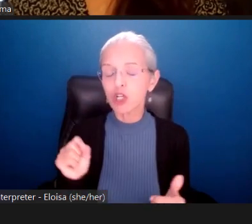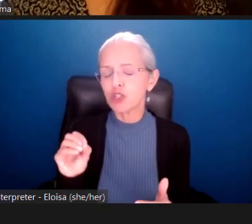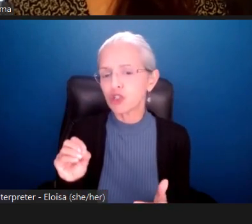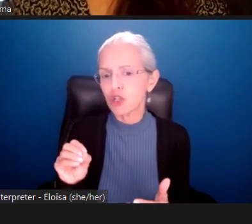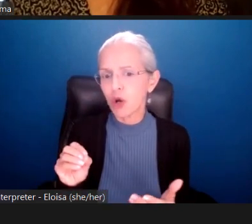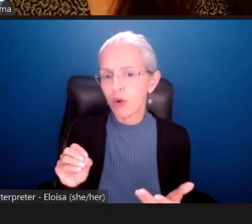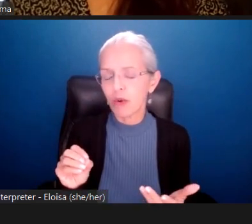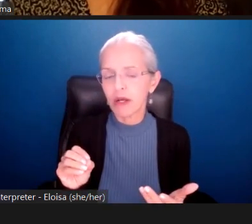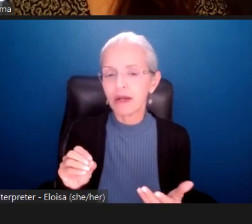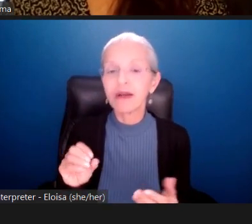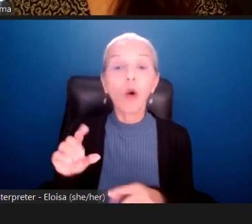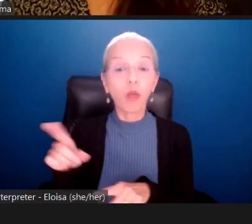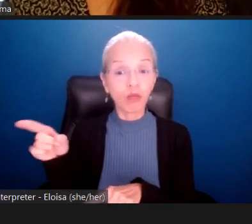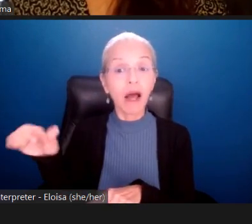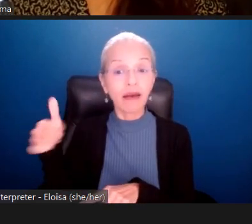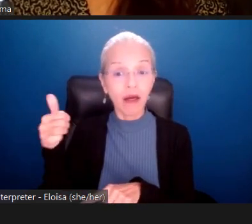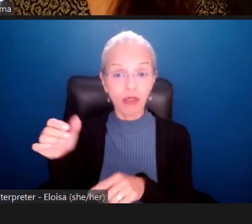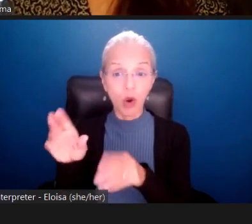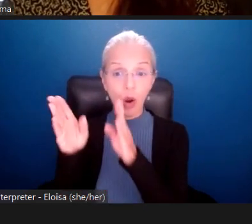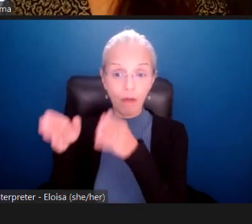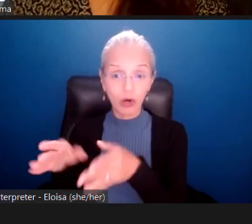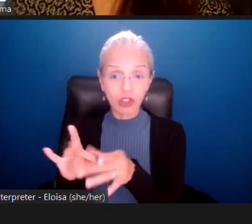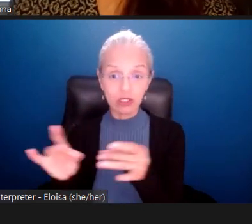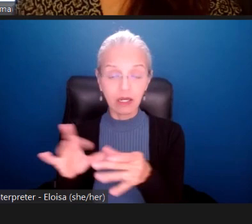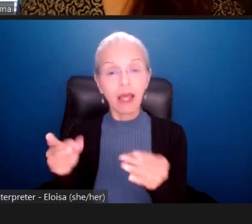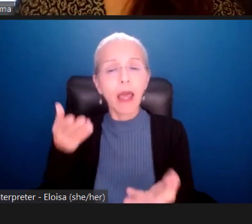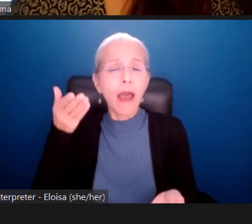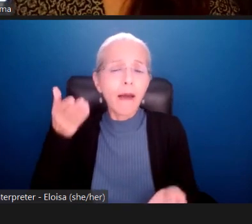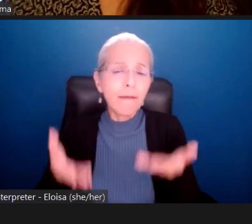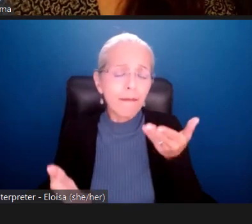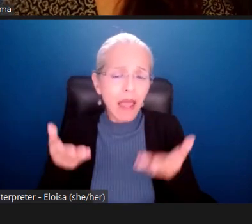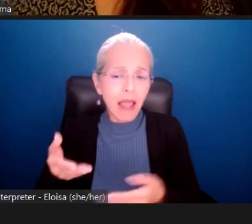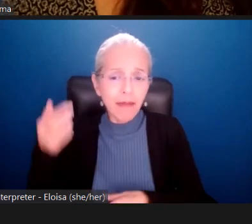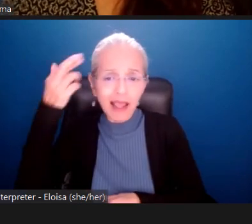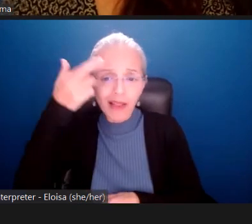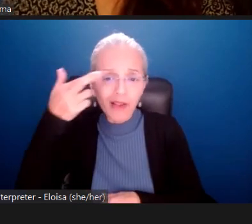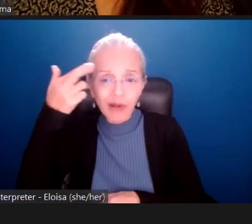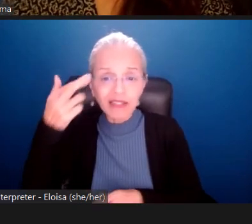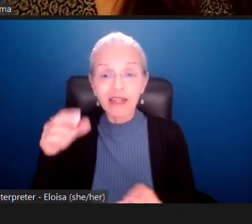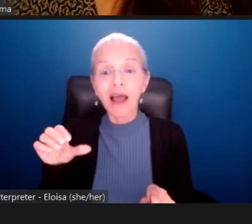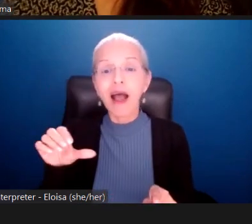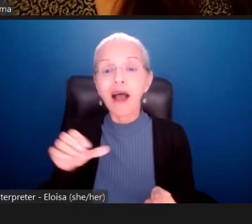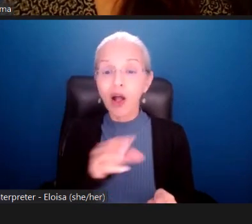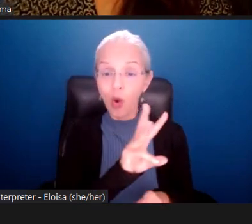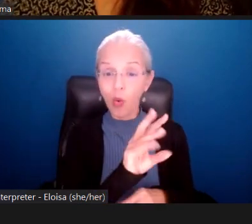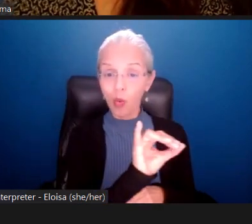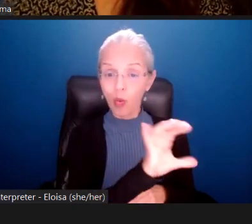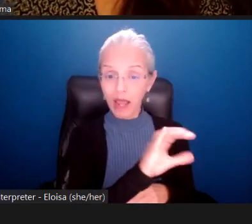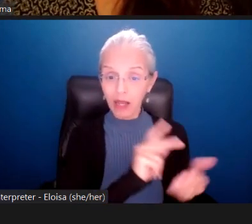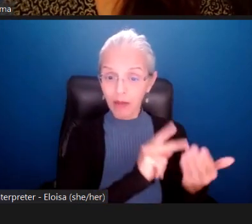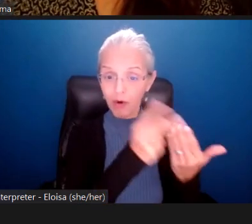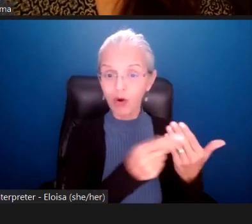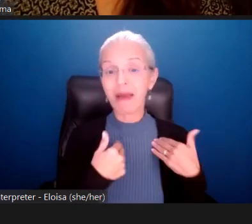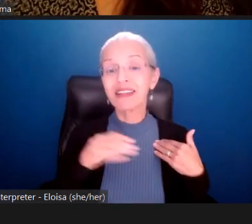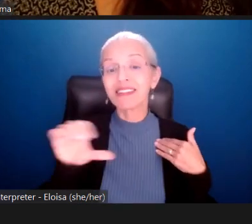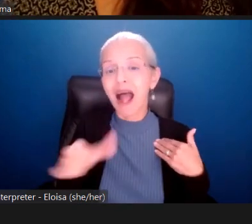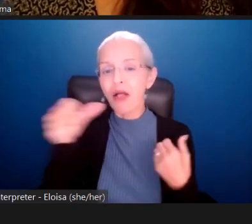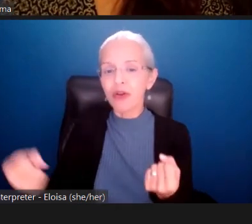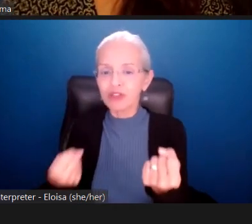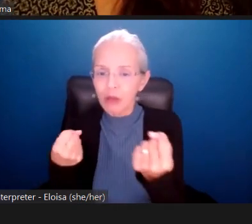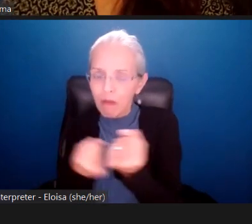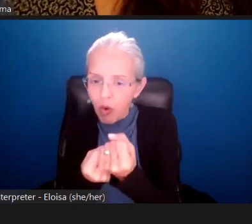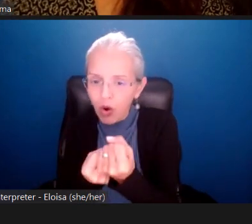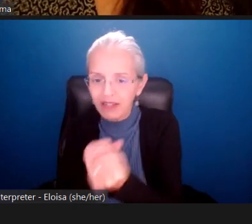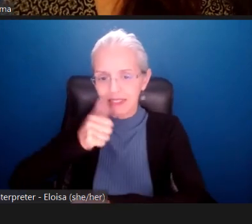And another person is saying, perhaps because there are other supports in place to lead the family,